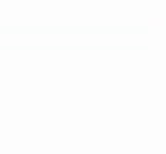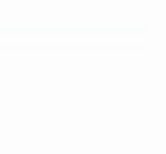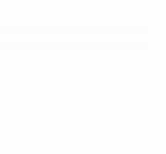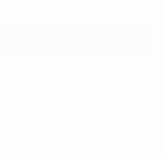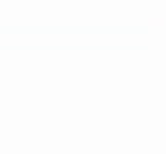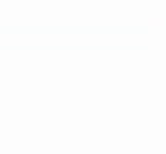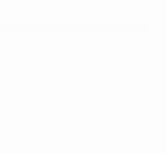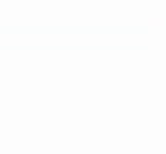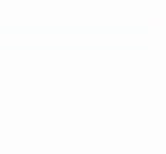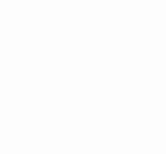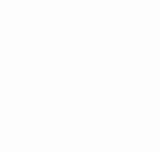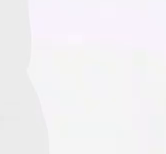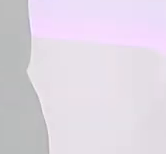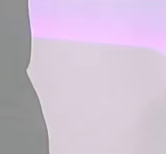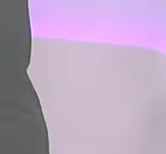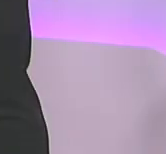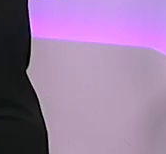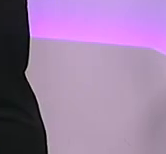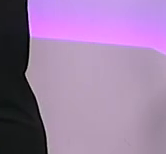TV KPM.